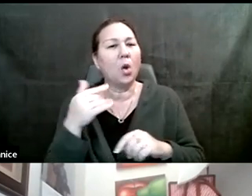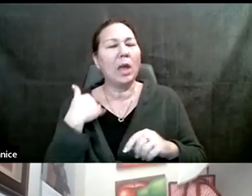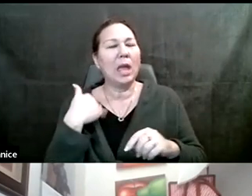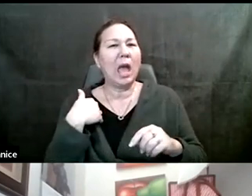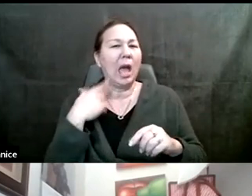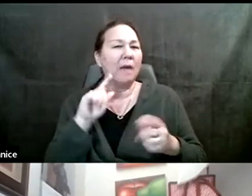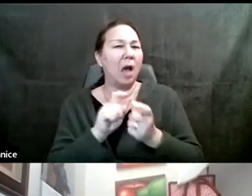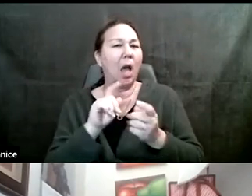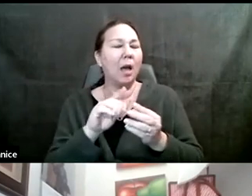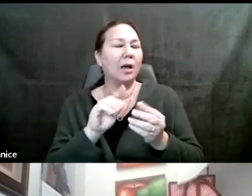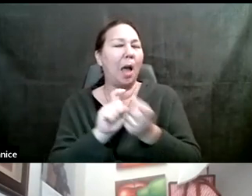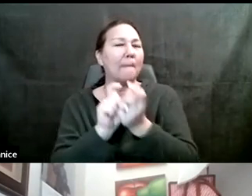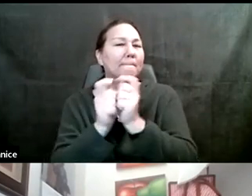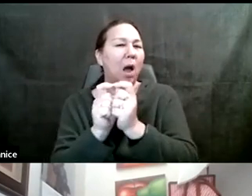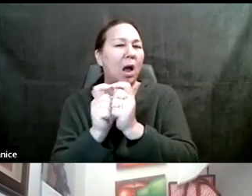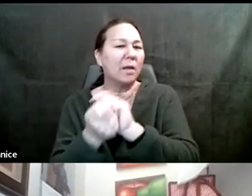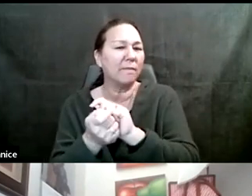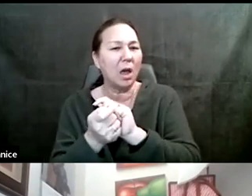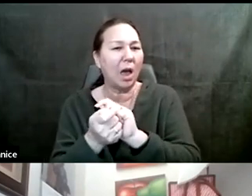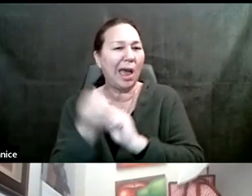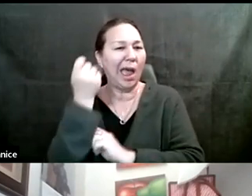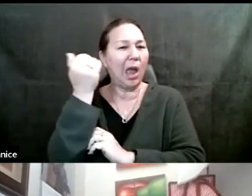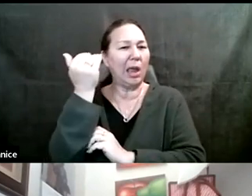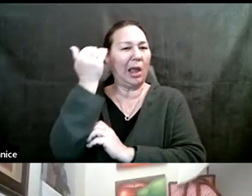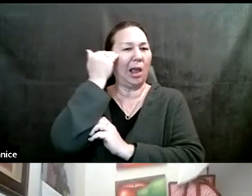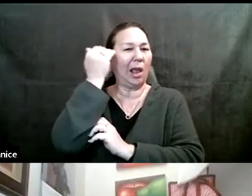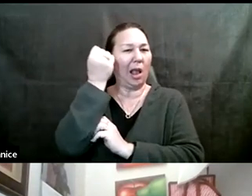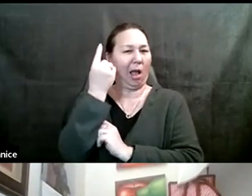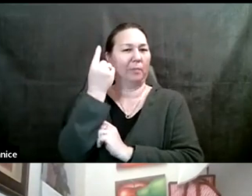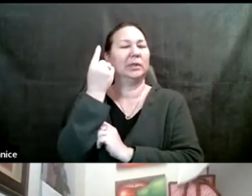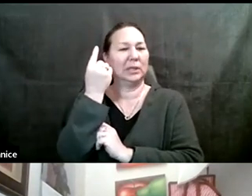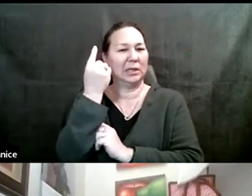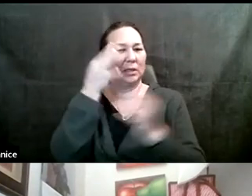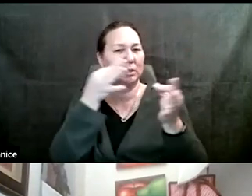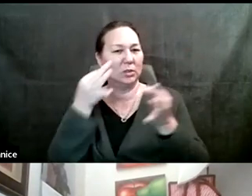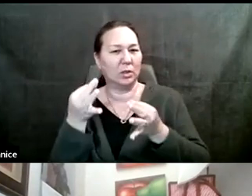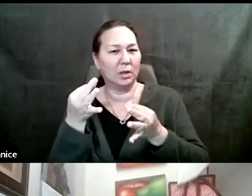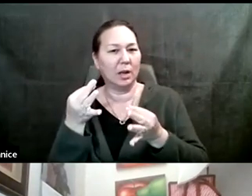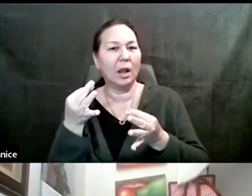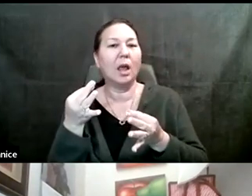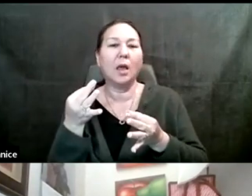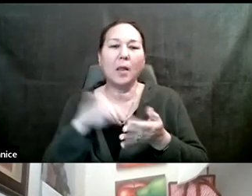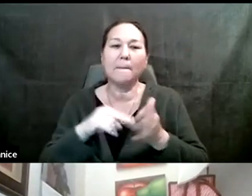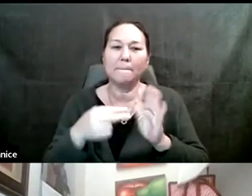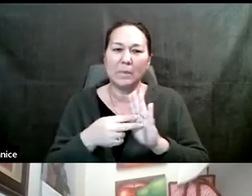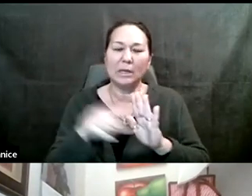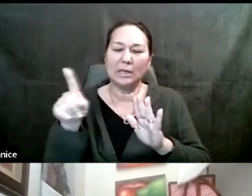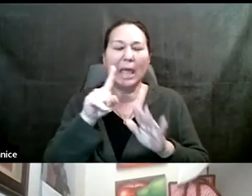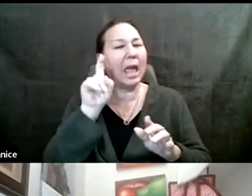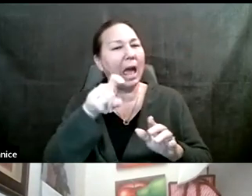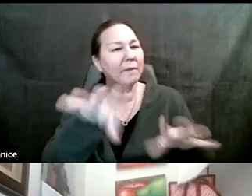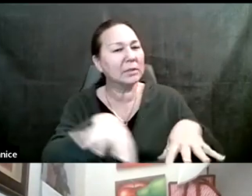determination process and this has to do with them taking particular courses that by passing those